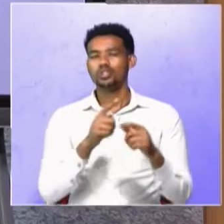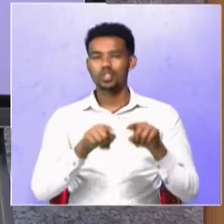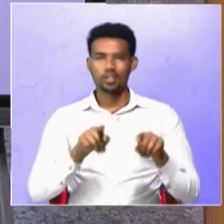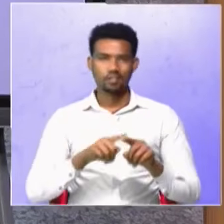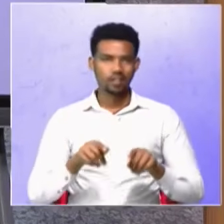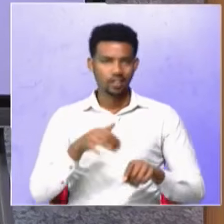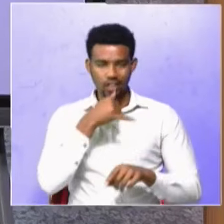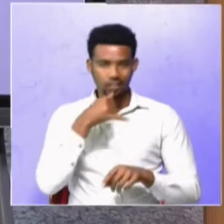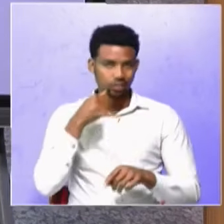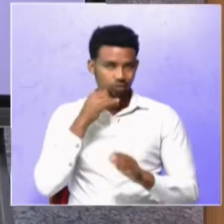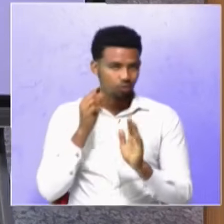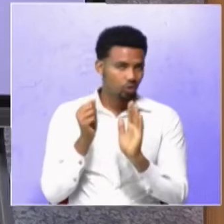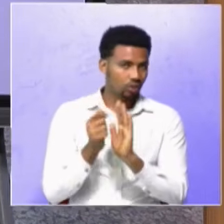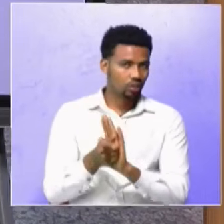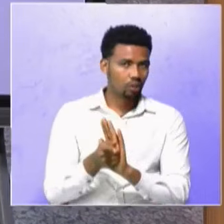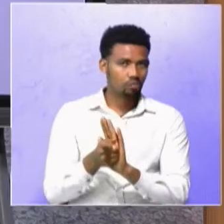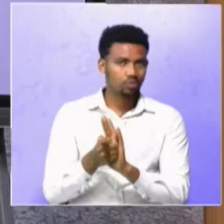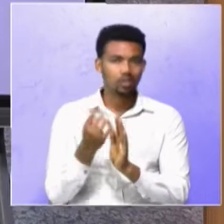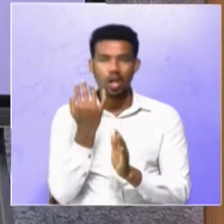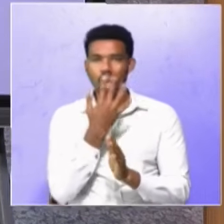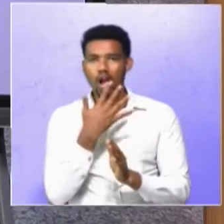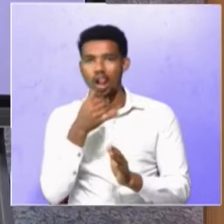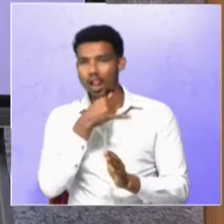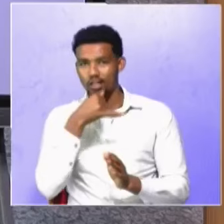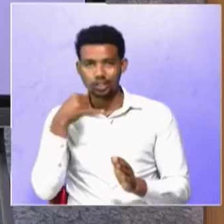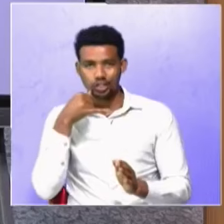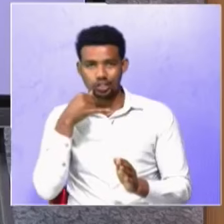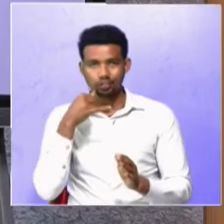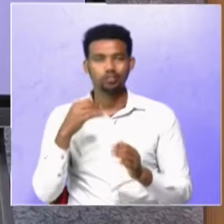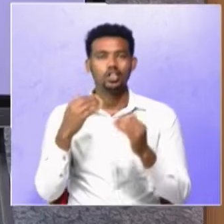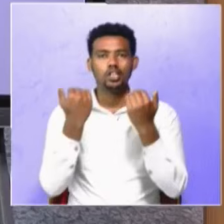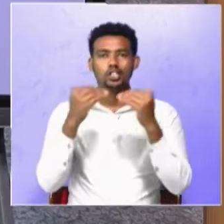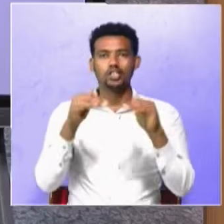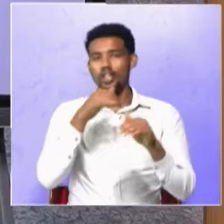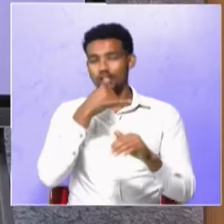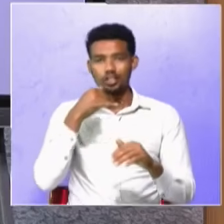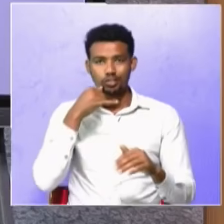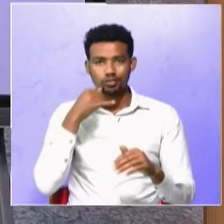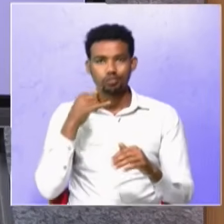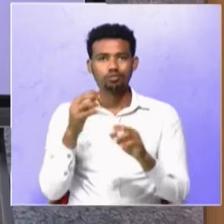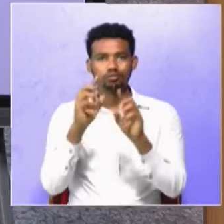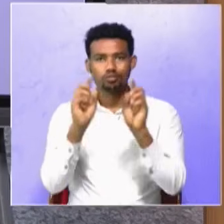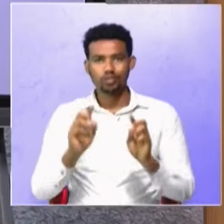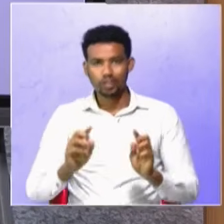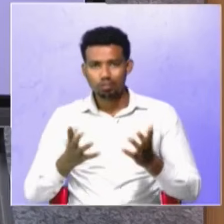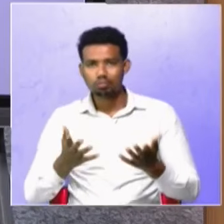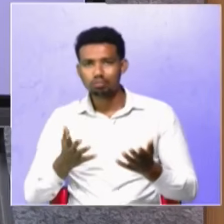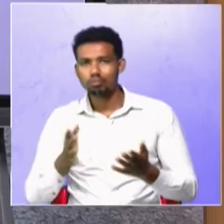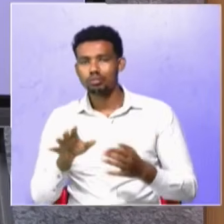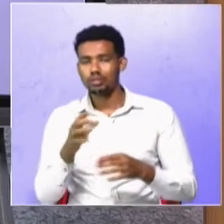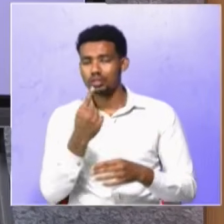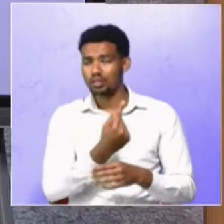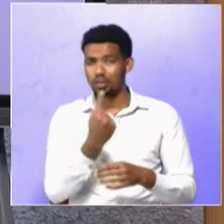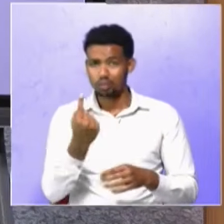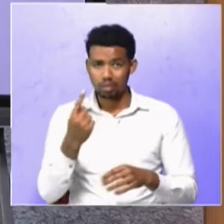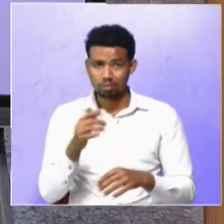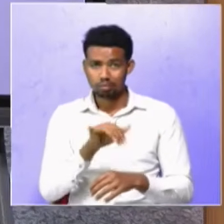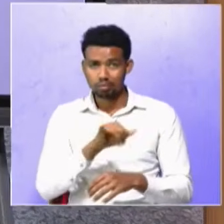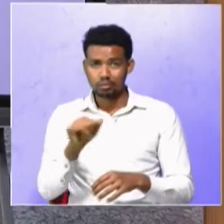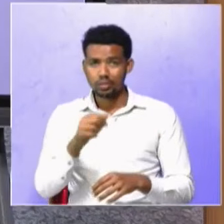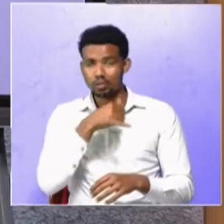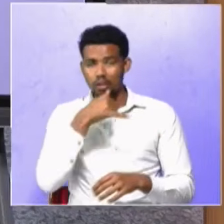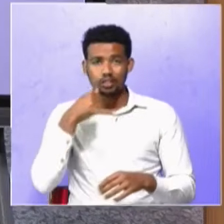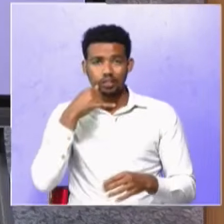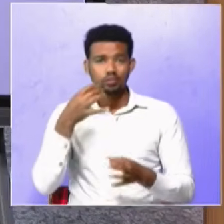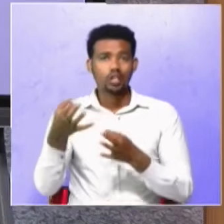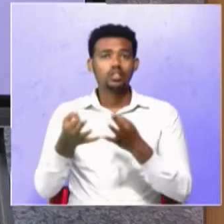adjectives. For example, color adjective, size adjective, shape adjective. Sometimes even some adjectives